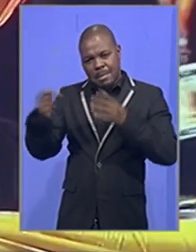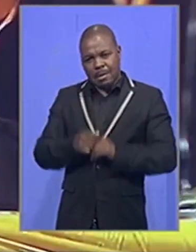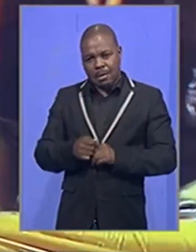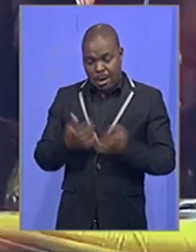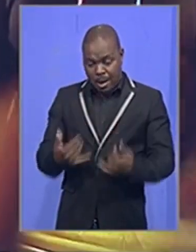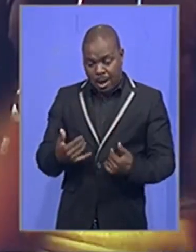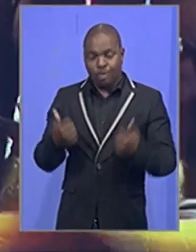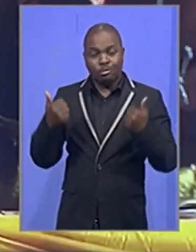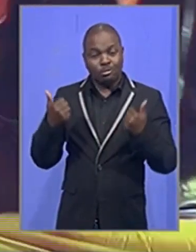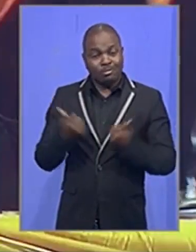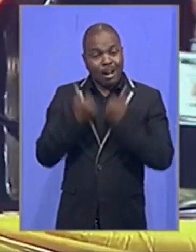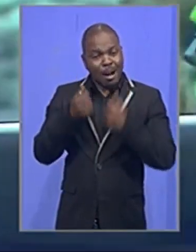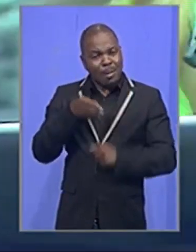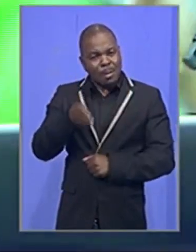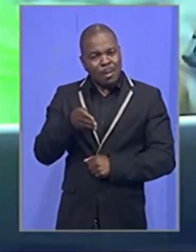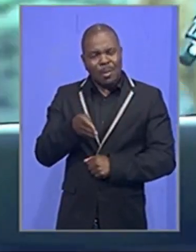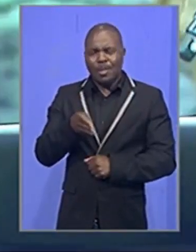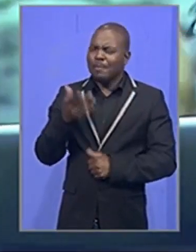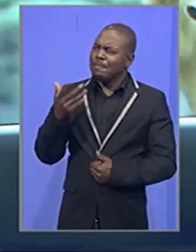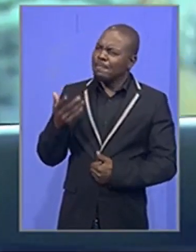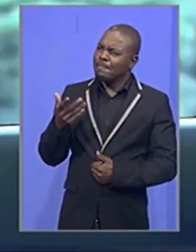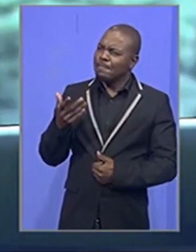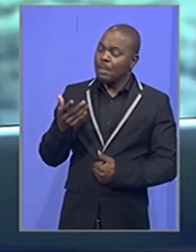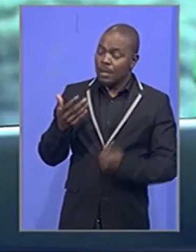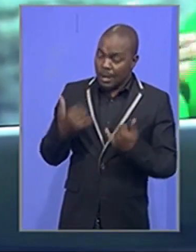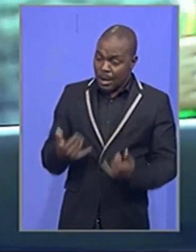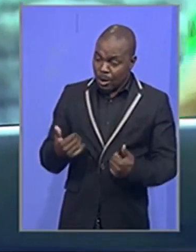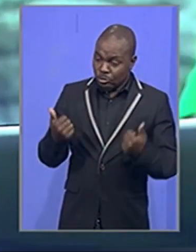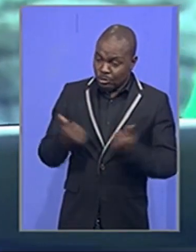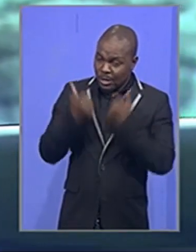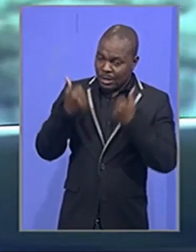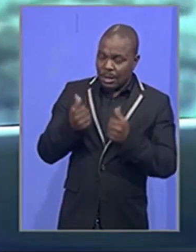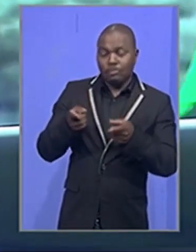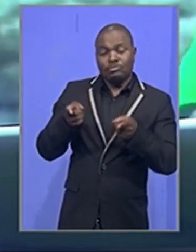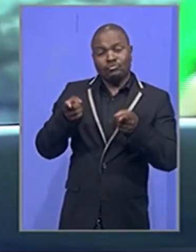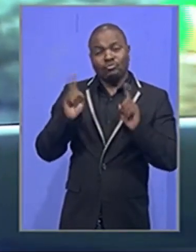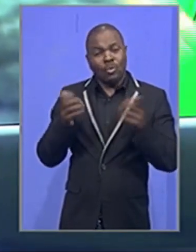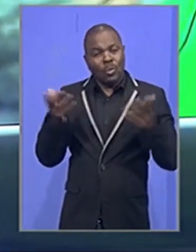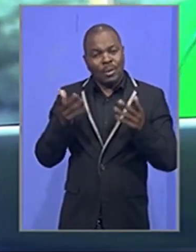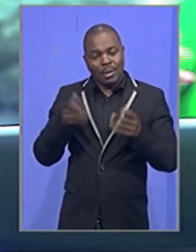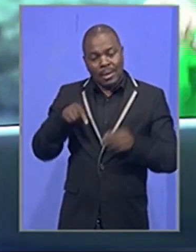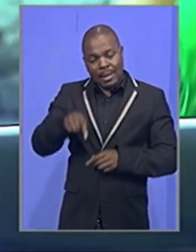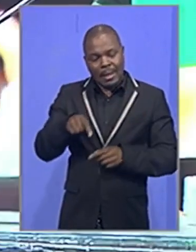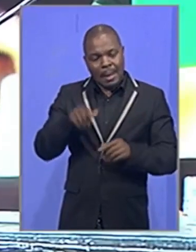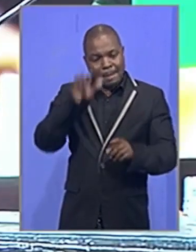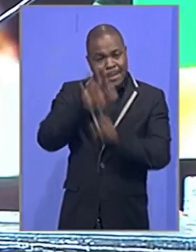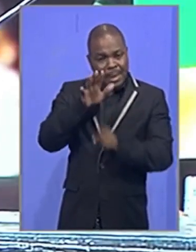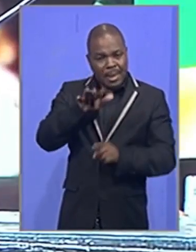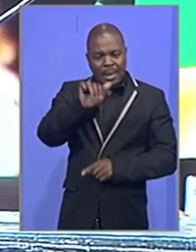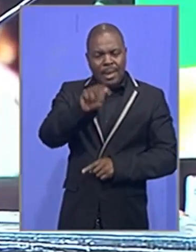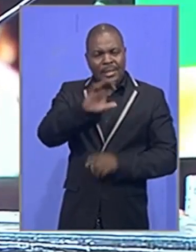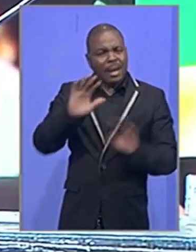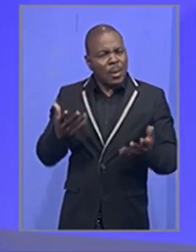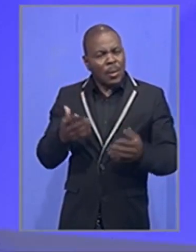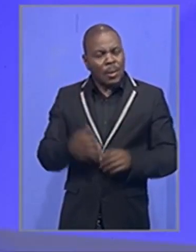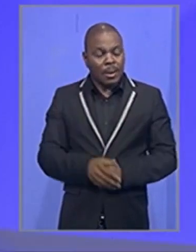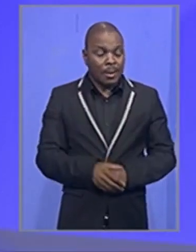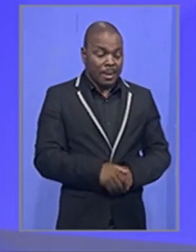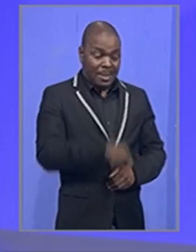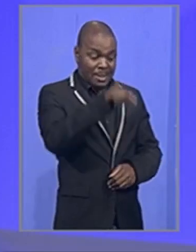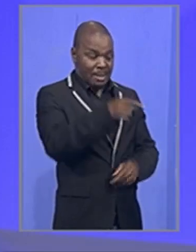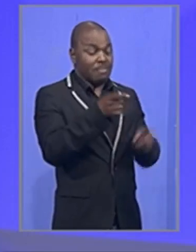tsa ka jeno na e ka ba diphephetso tse tsa ka jeno kotsi ya tsona e kae bokamosong ba ANC kotsi ya tsona e kgolo